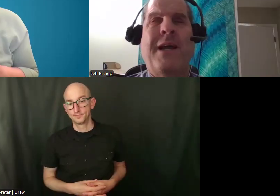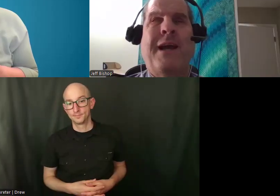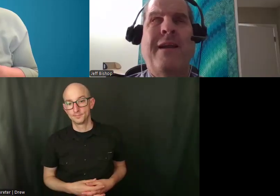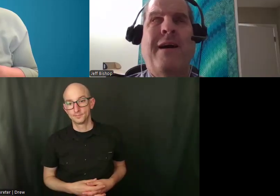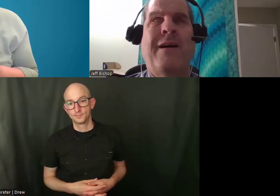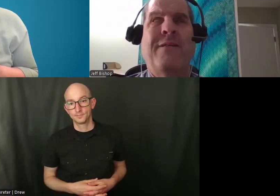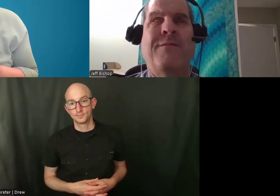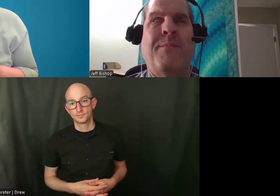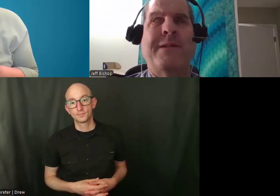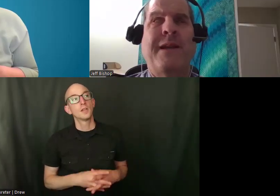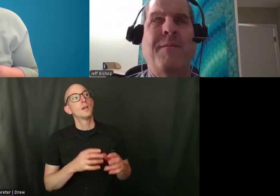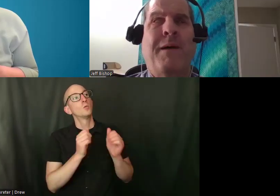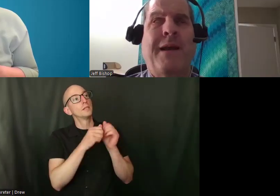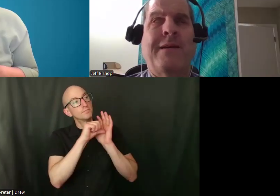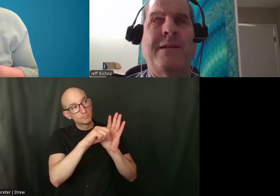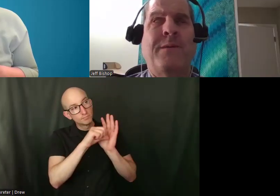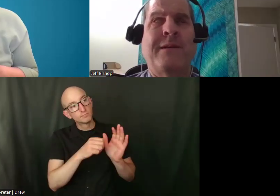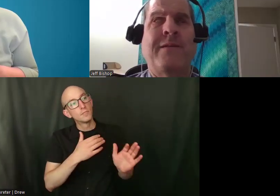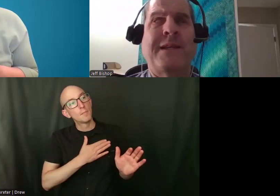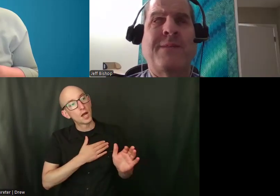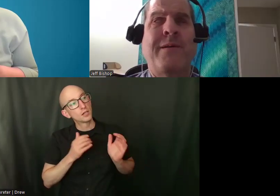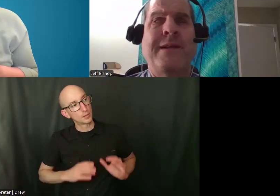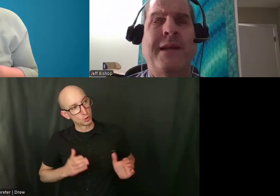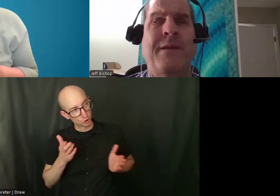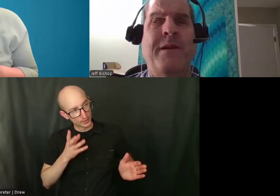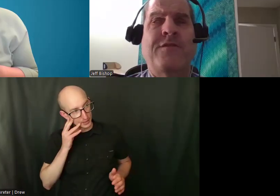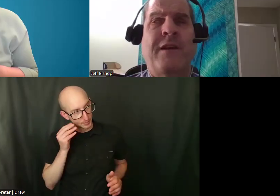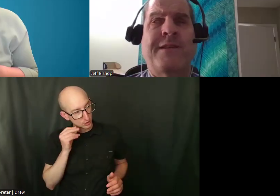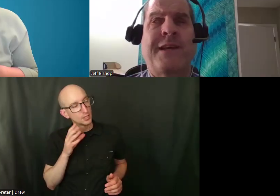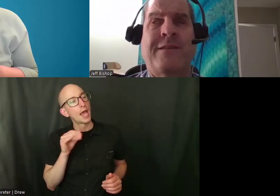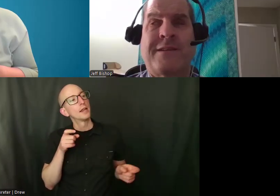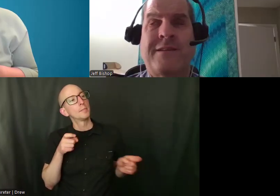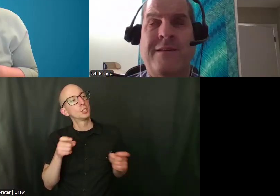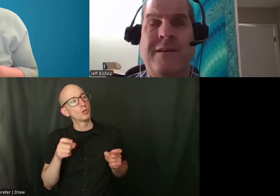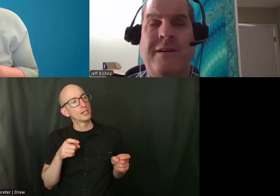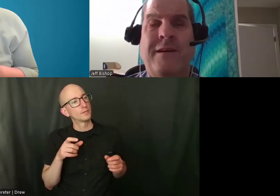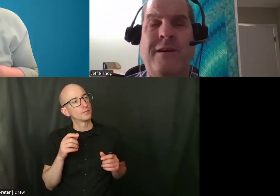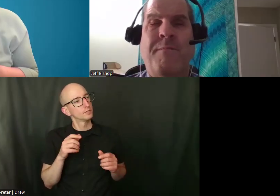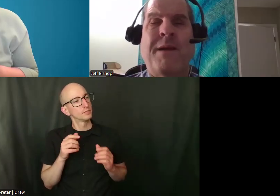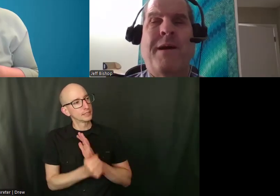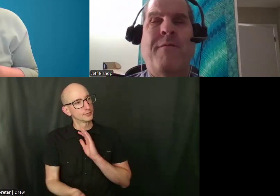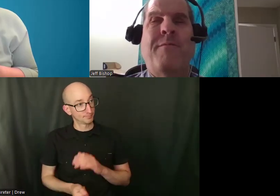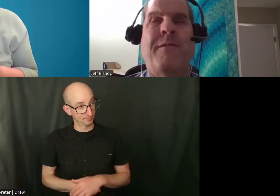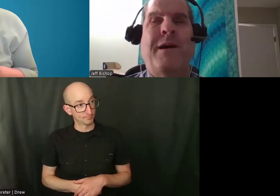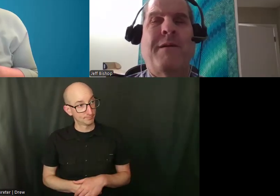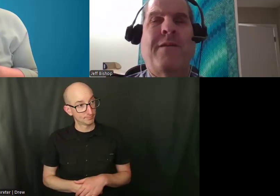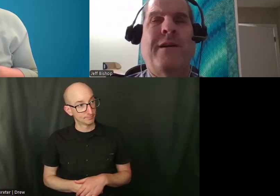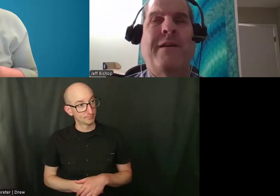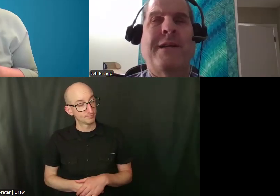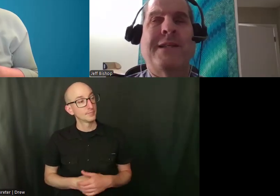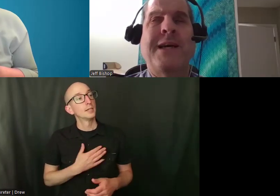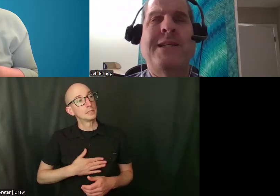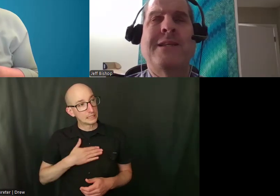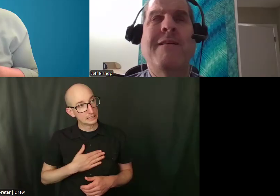with a highlight of representing my customer service experience and administrative skills. Make my cover